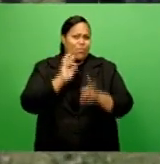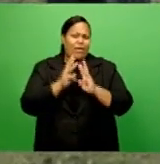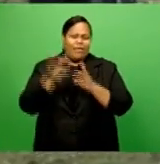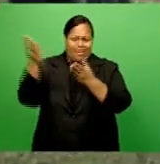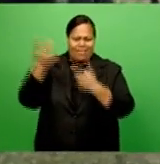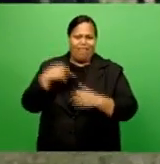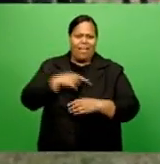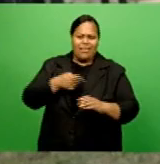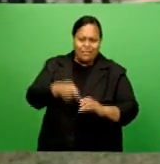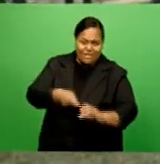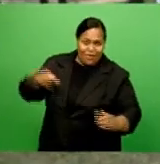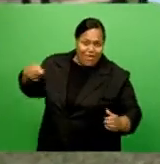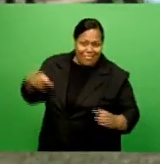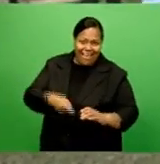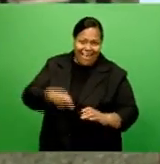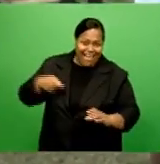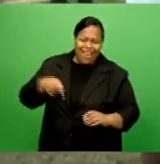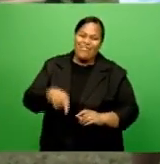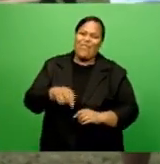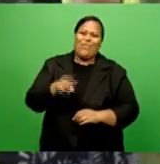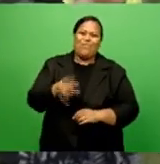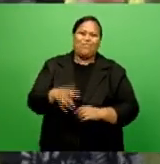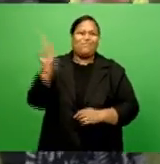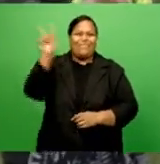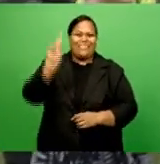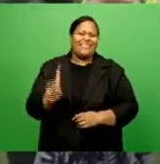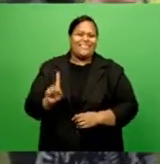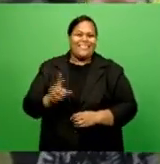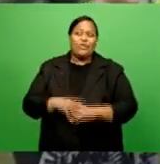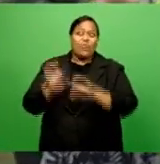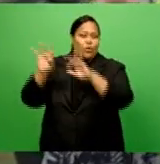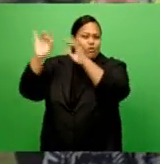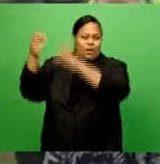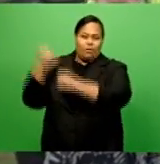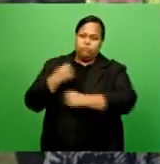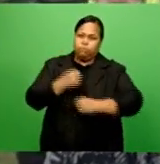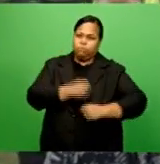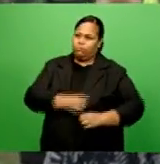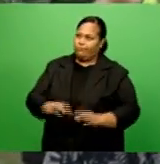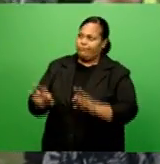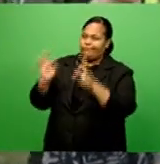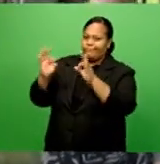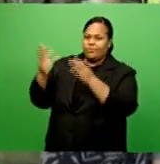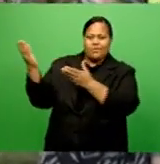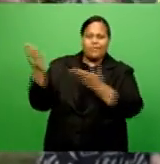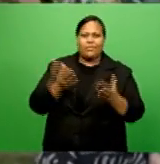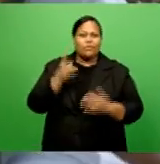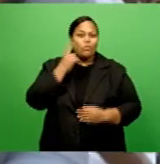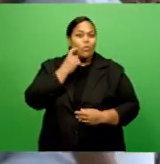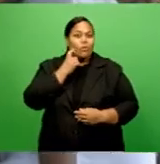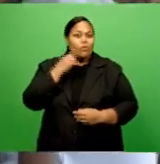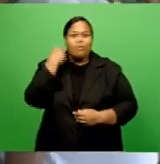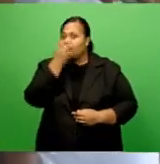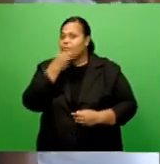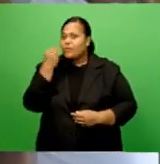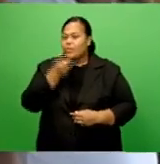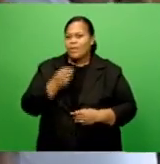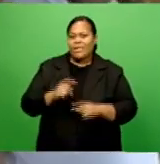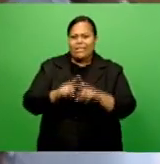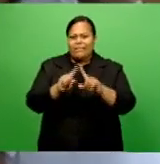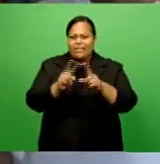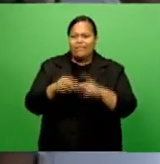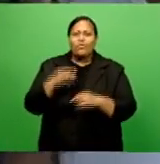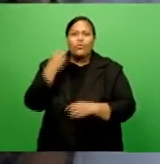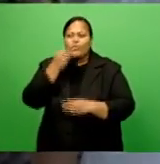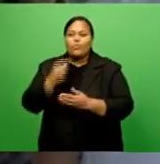The Australian Defence Force has also been very instrumental in the delivery of water, food and relief supplies to the cyclone-ravaged